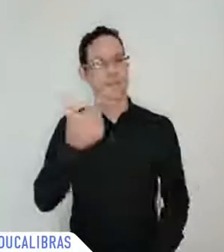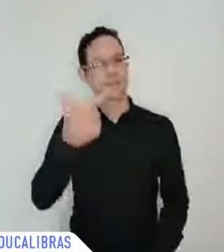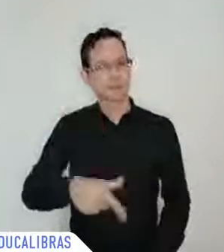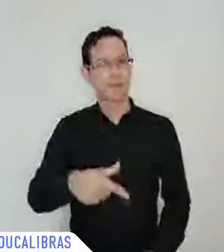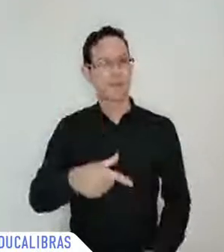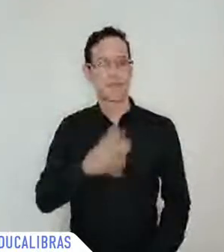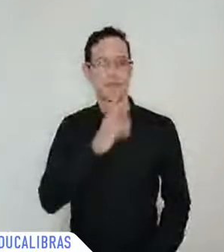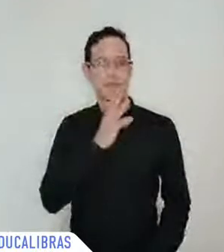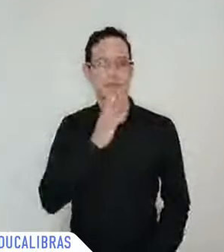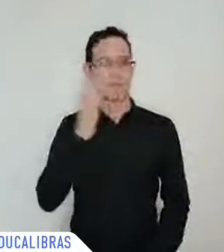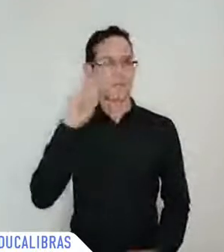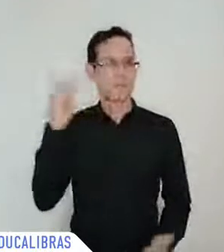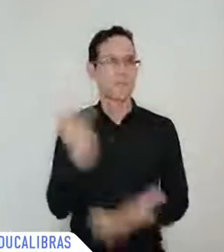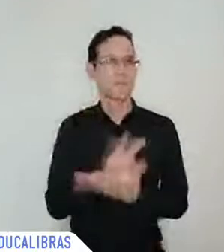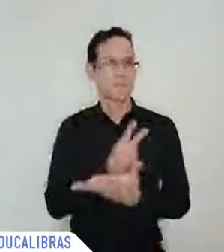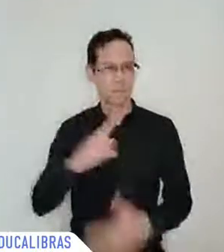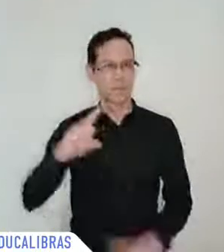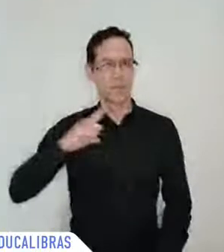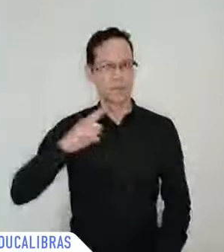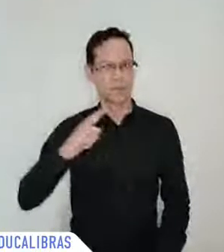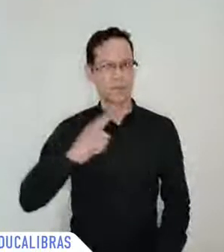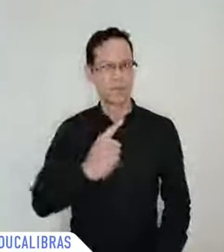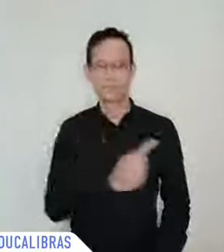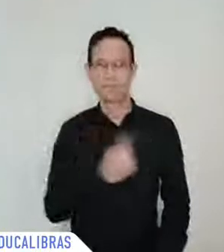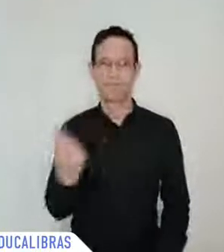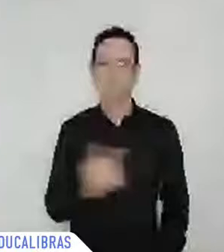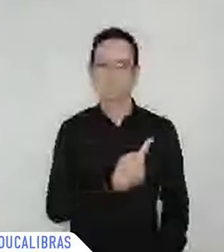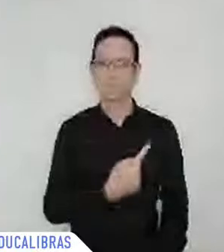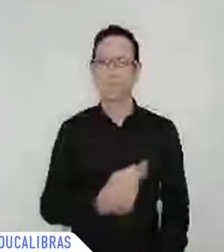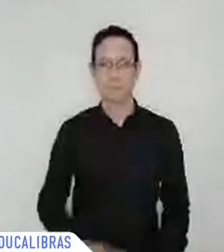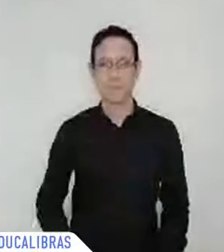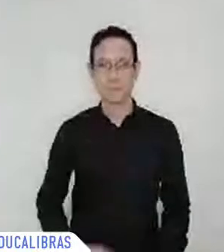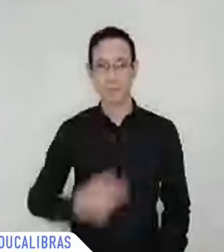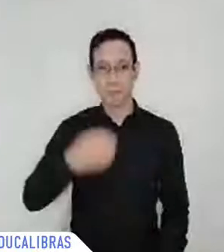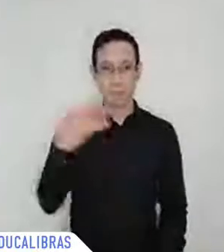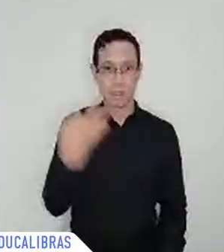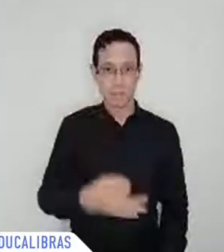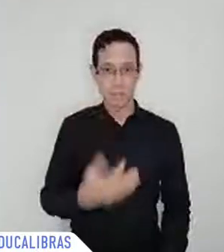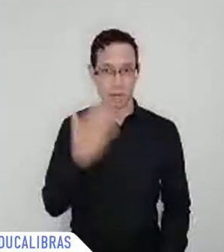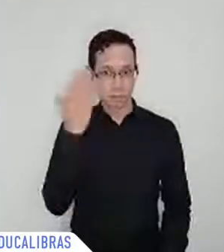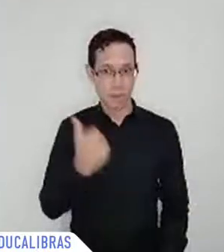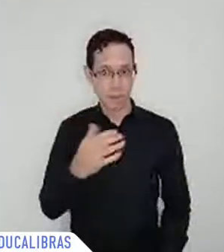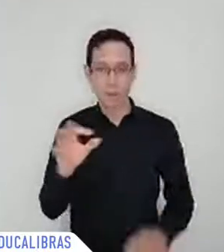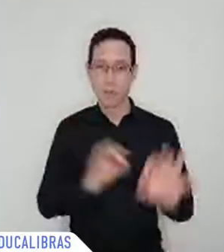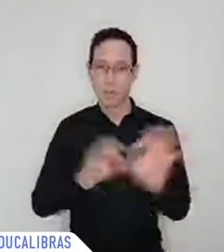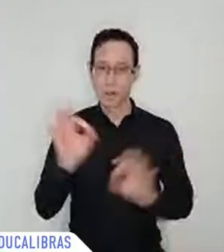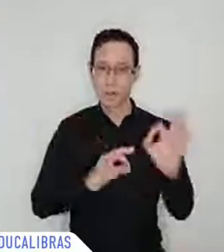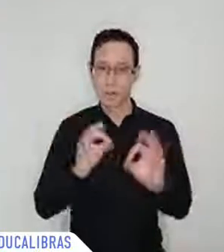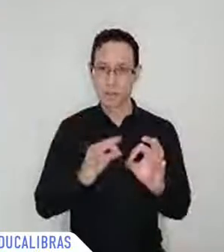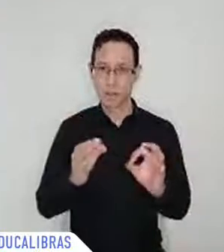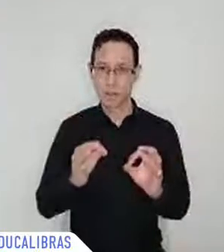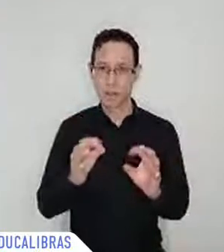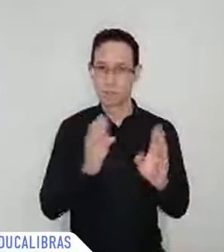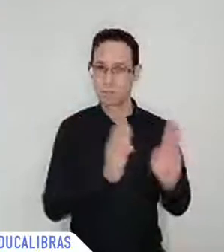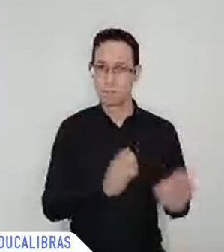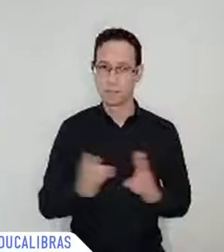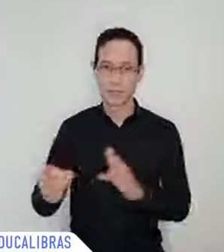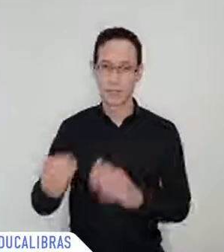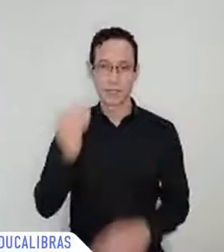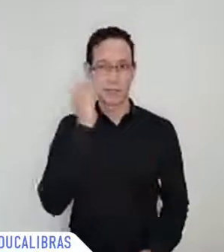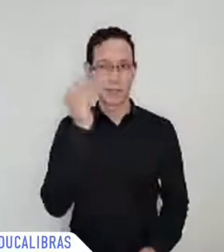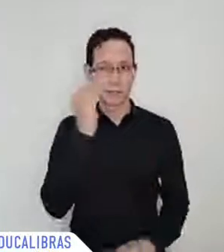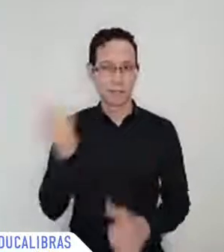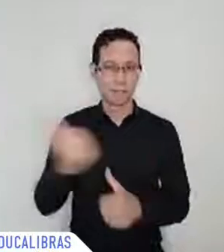dangerous leaders of the world. We need to acknowledge our mistakes,